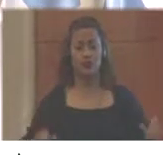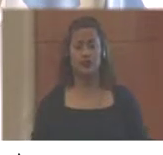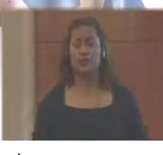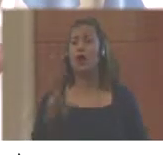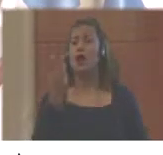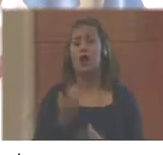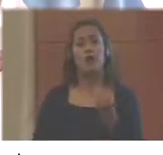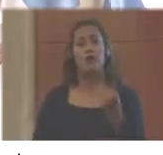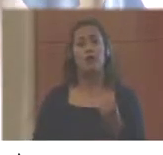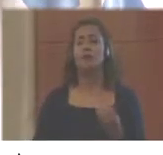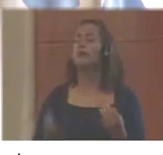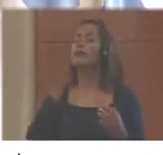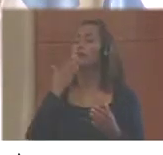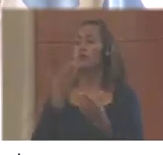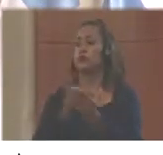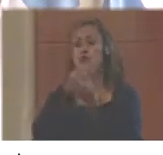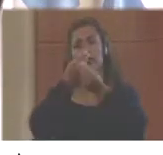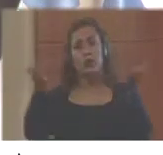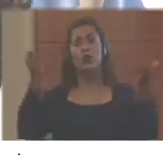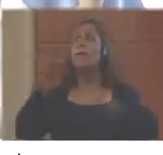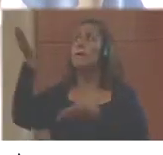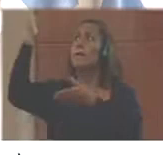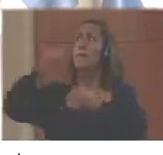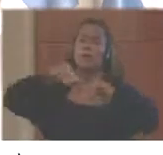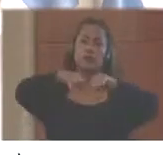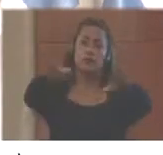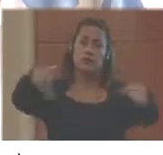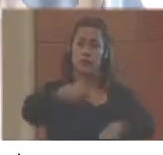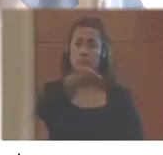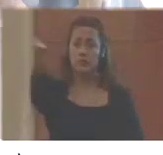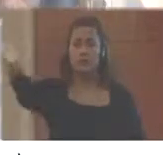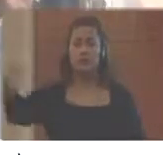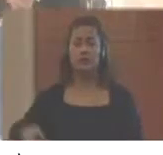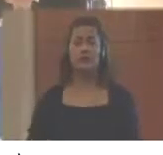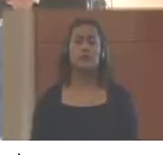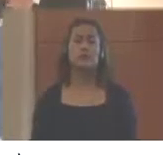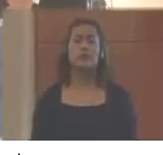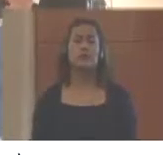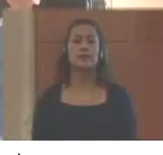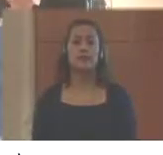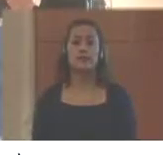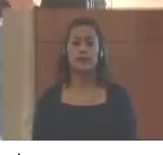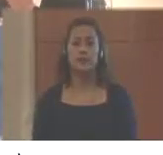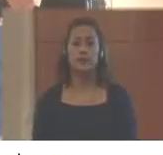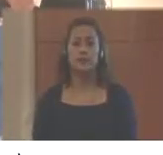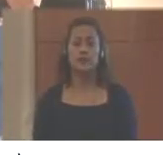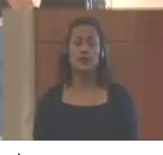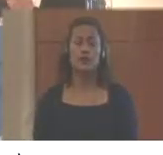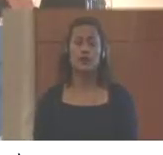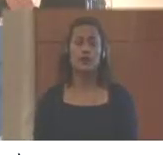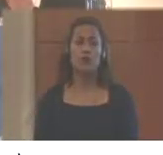because of our geographic location. Thank you very much, and blessings to all of you.